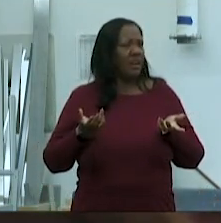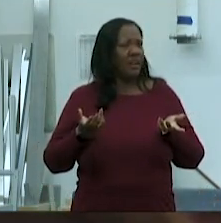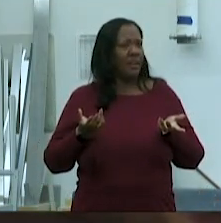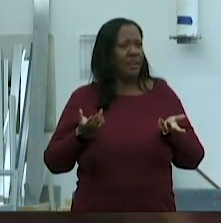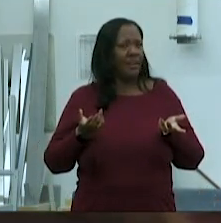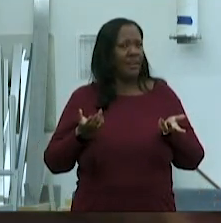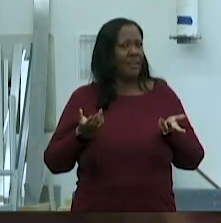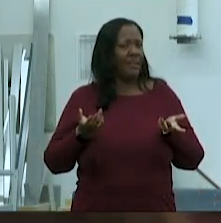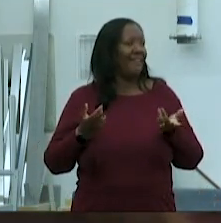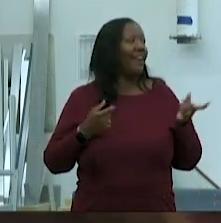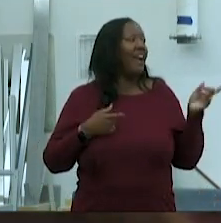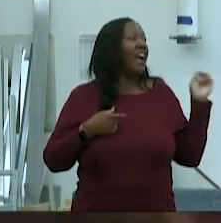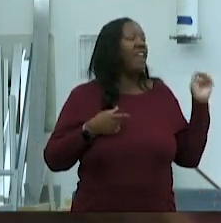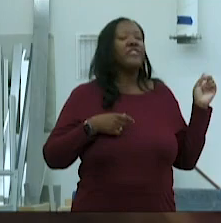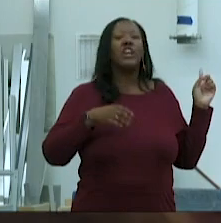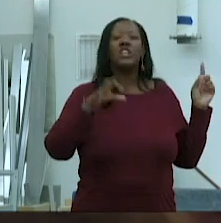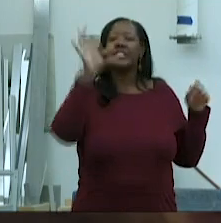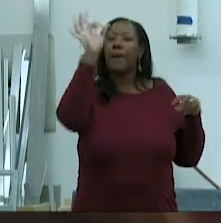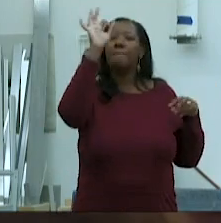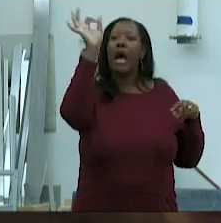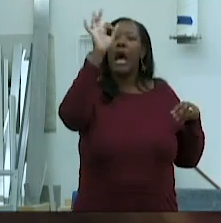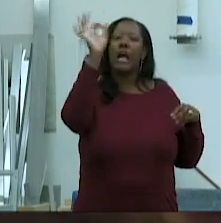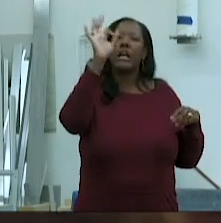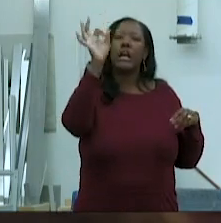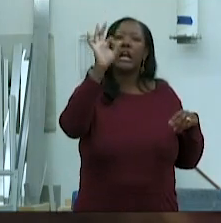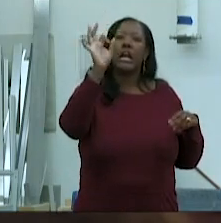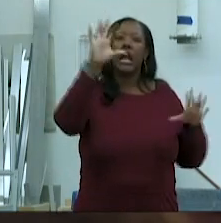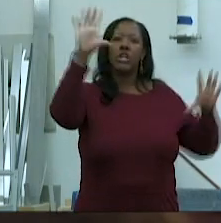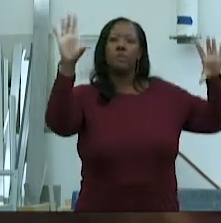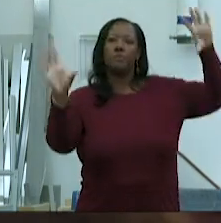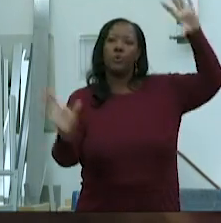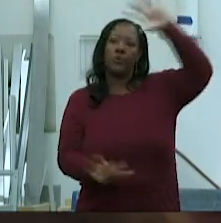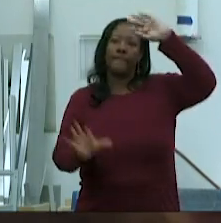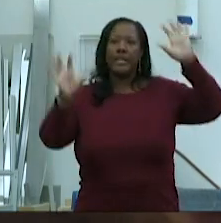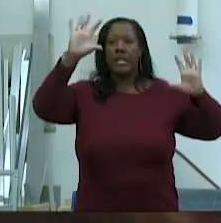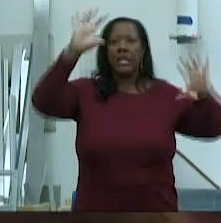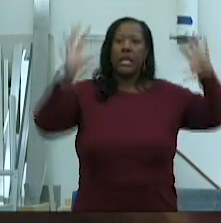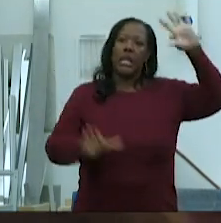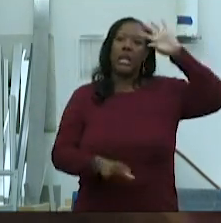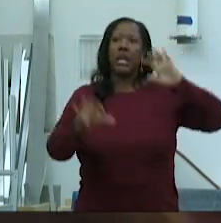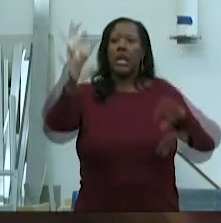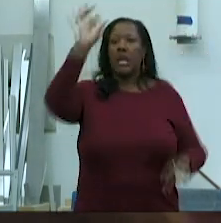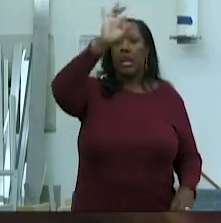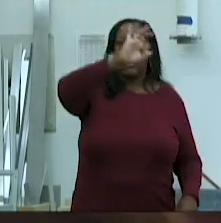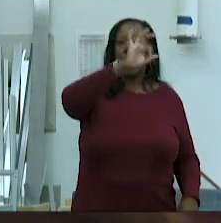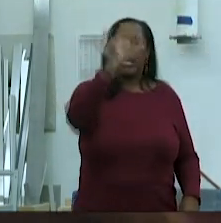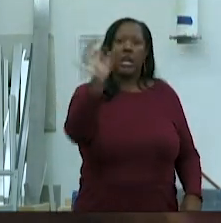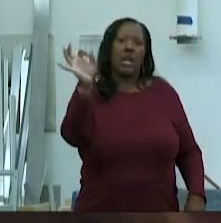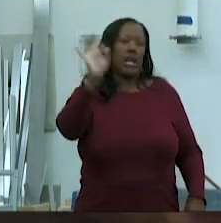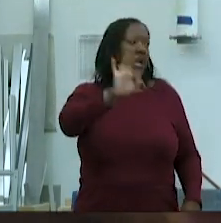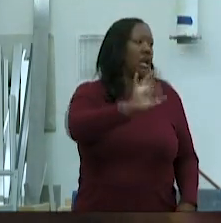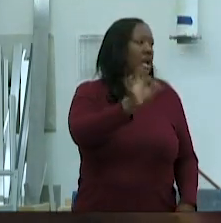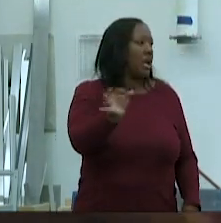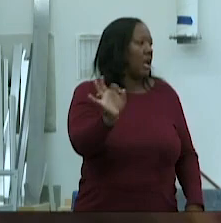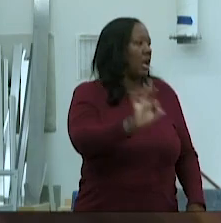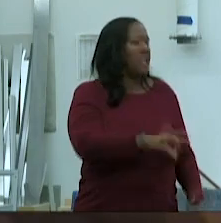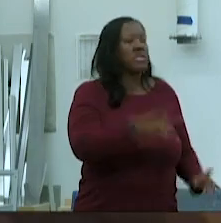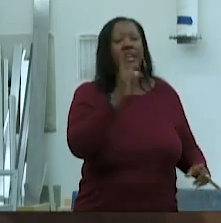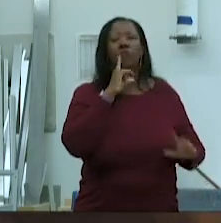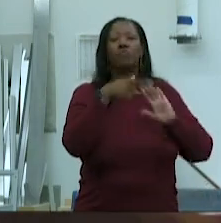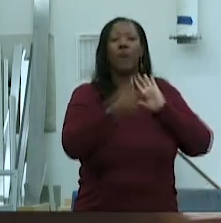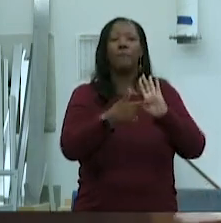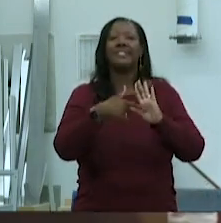So there's a little puck in there. You can see it rolling around. And this represents the different mountaintops that they're on, their habitats. And as